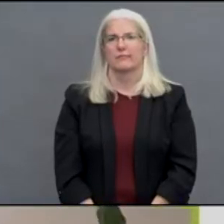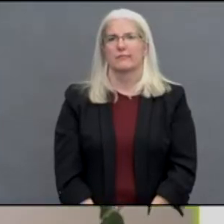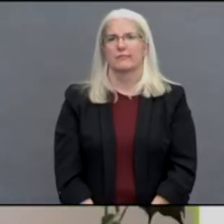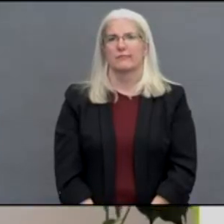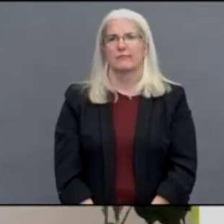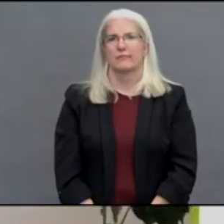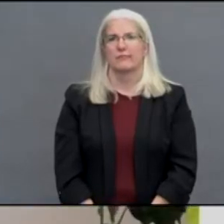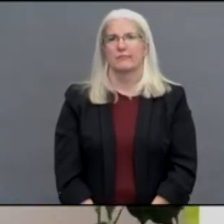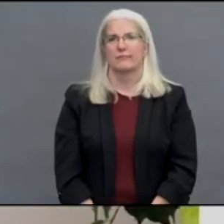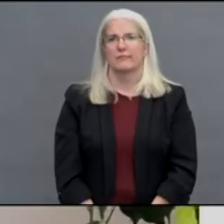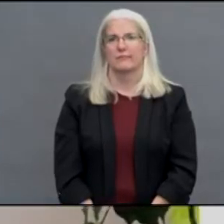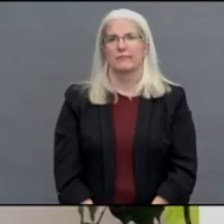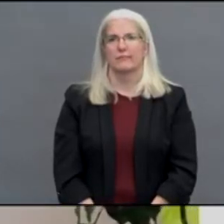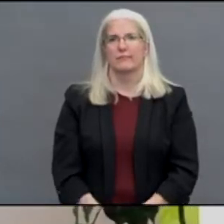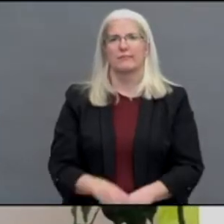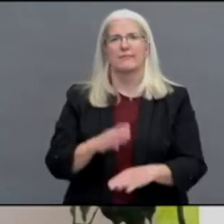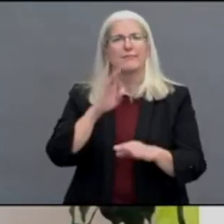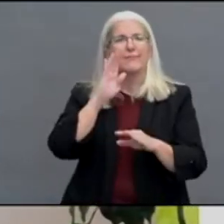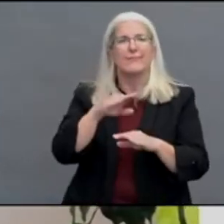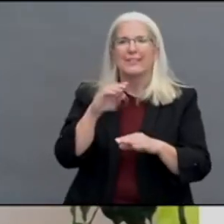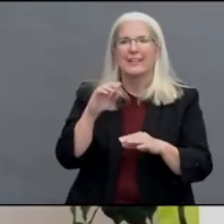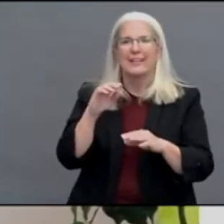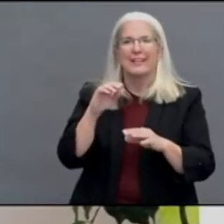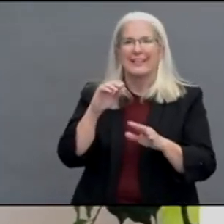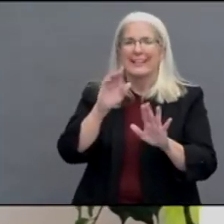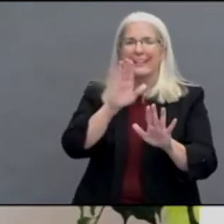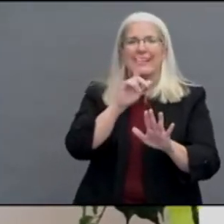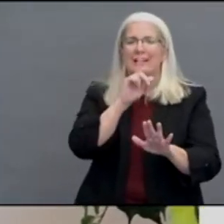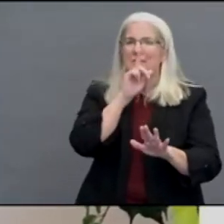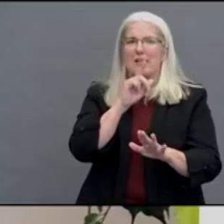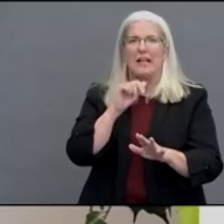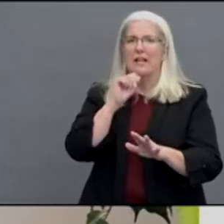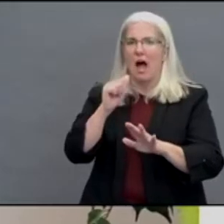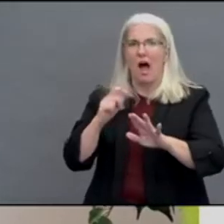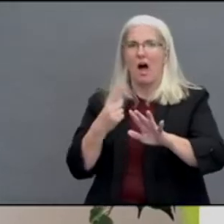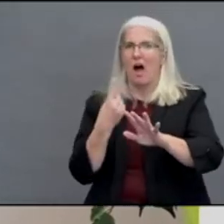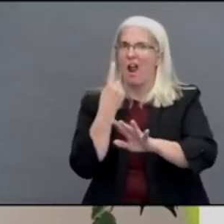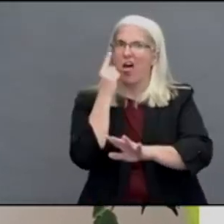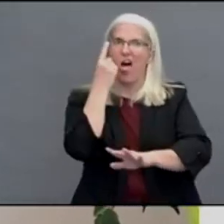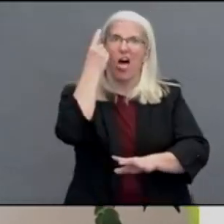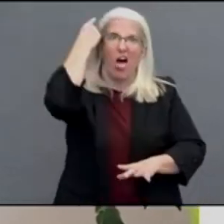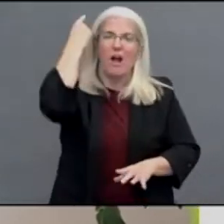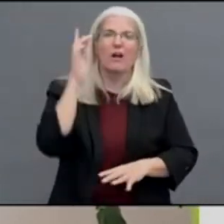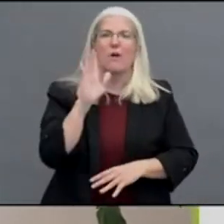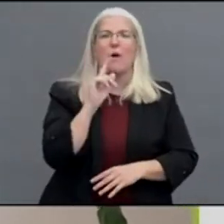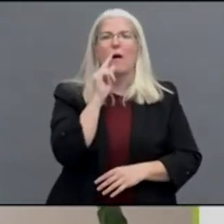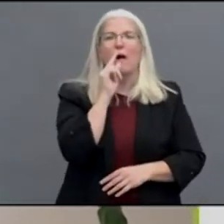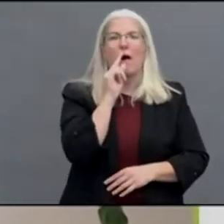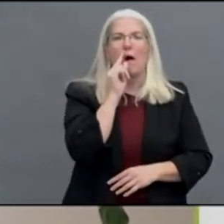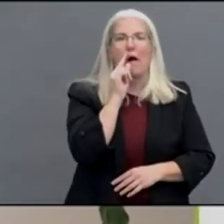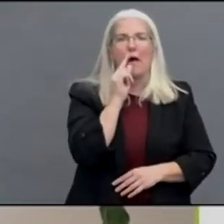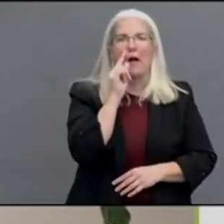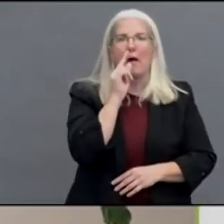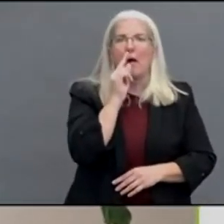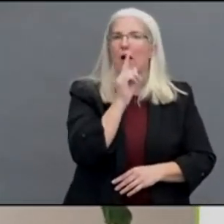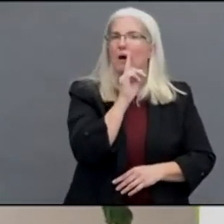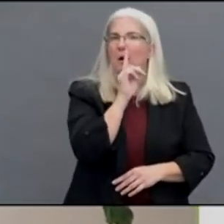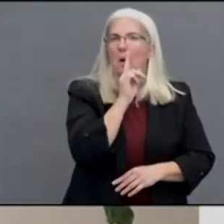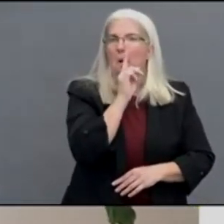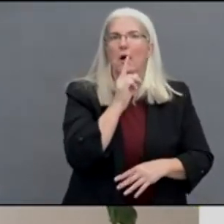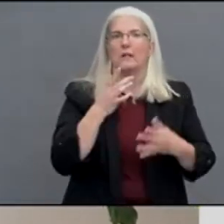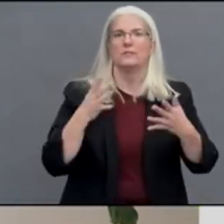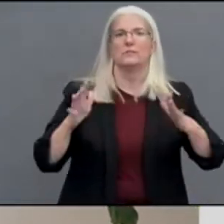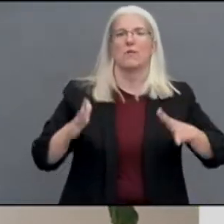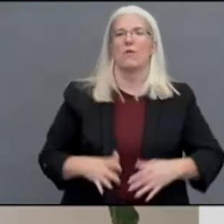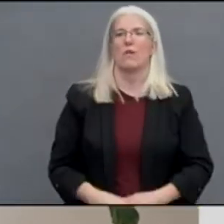it doesn't go in maybe a centimeter, if you could see that.